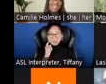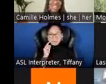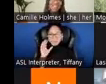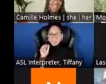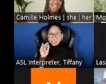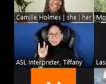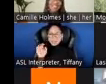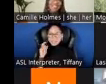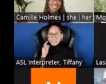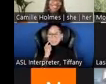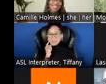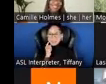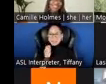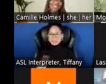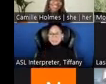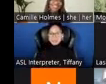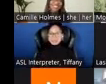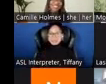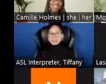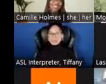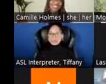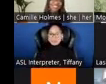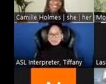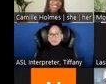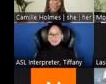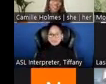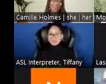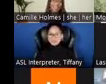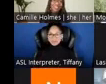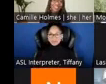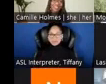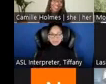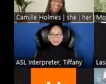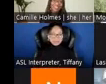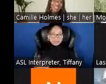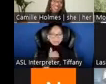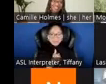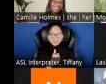And Deborah? I'm gonna, Oh, I apologize,